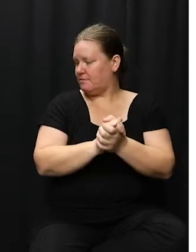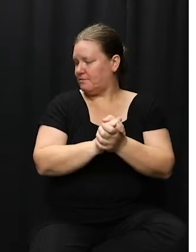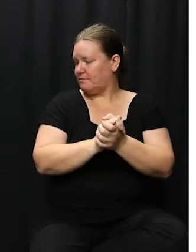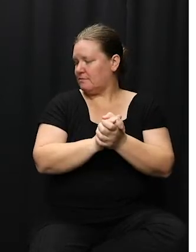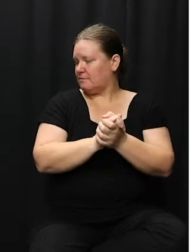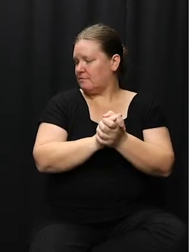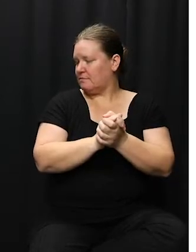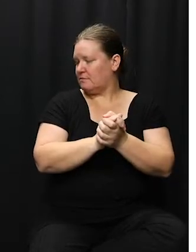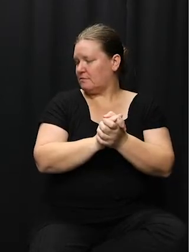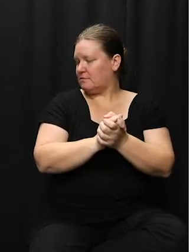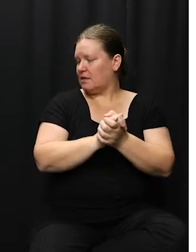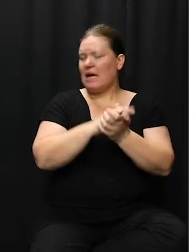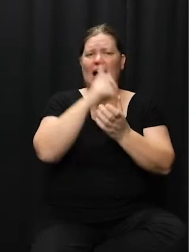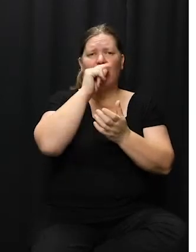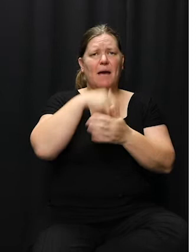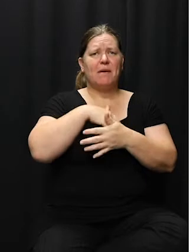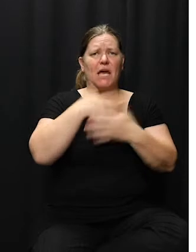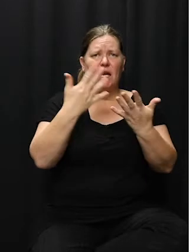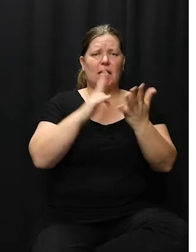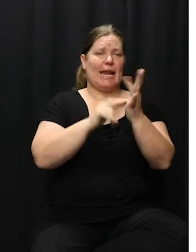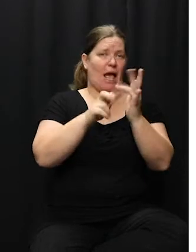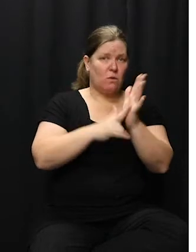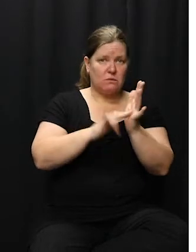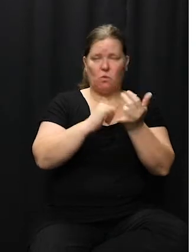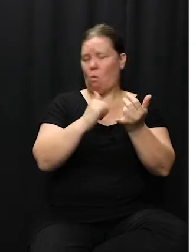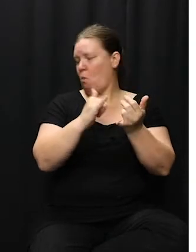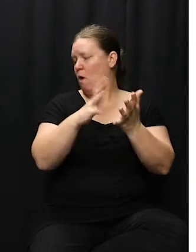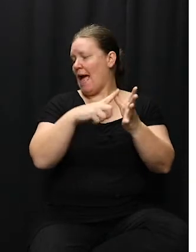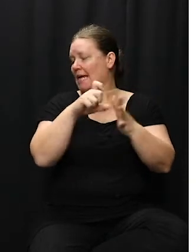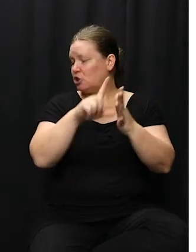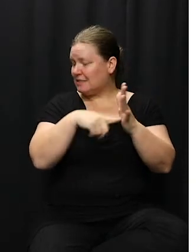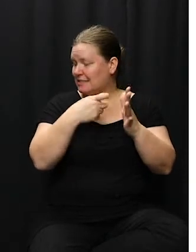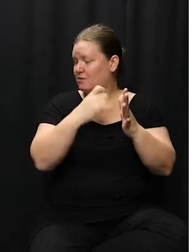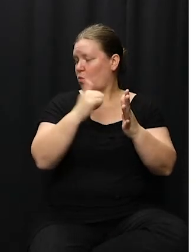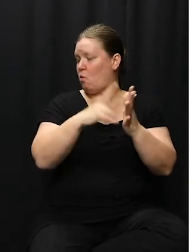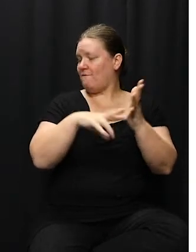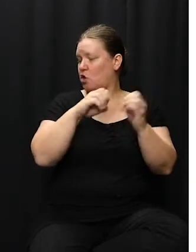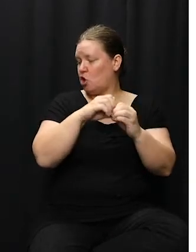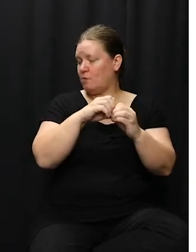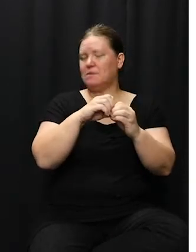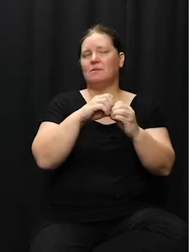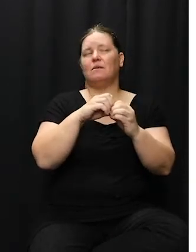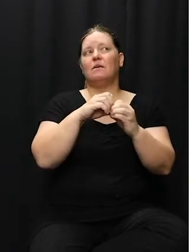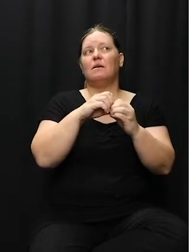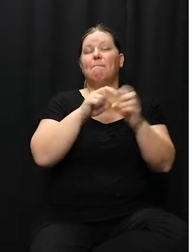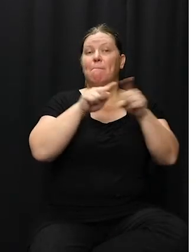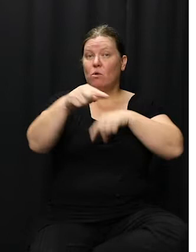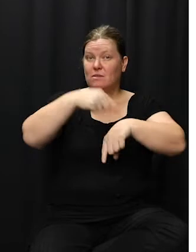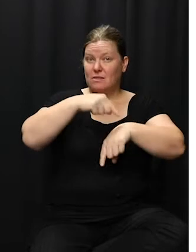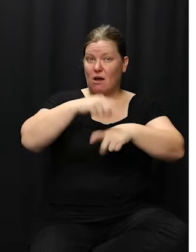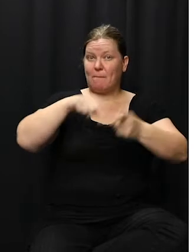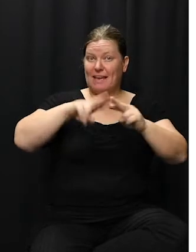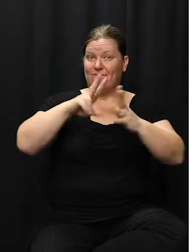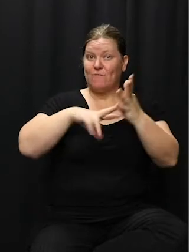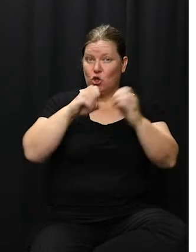extra information. It can be any noun or adjective or verb. Well, actually, no, hang on. Most of the